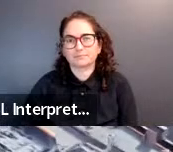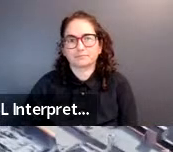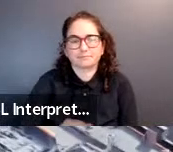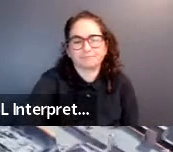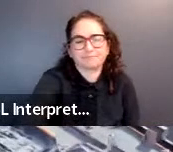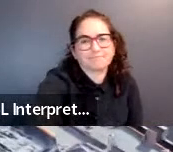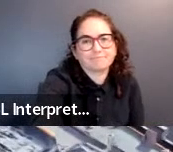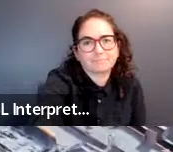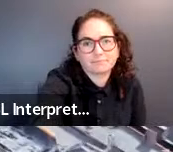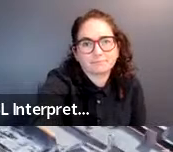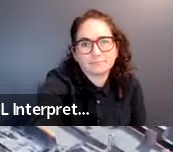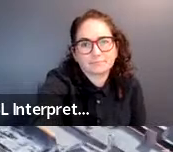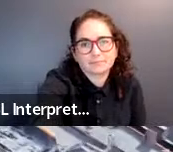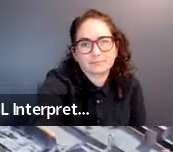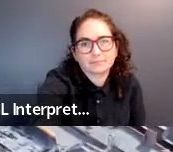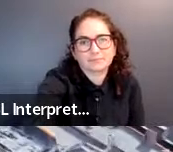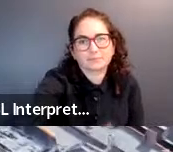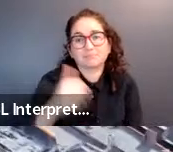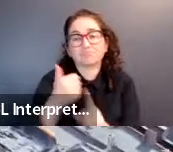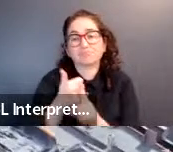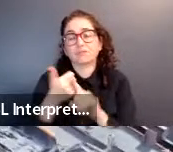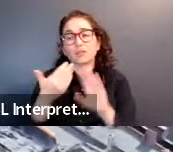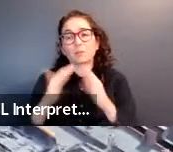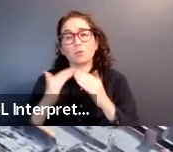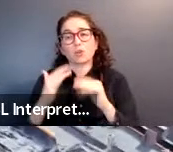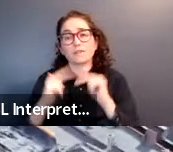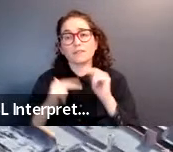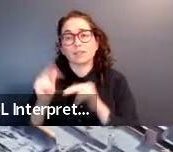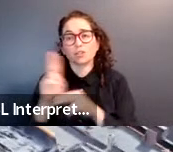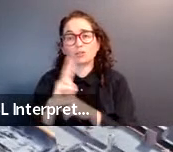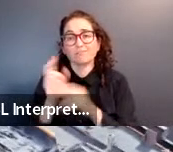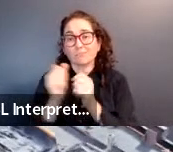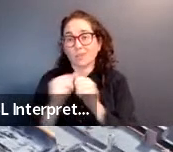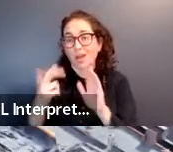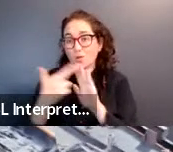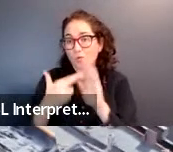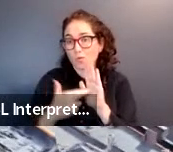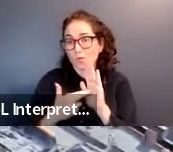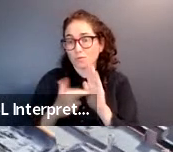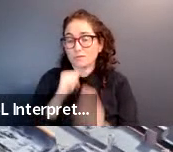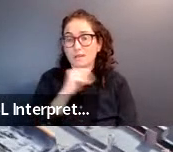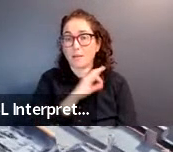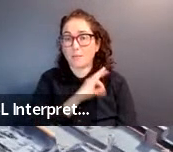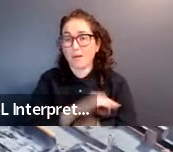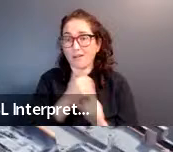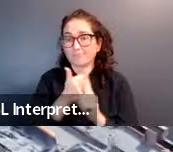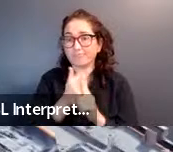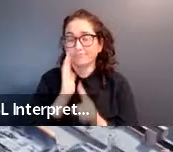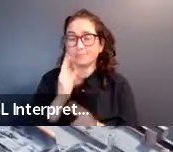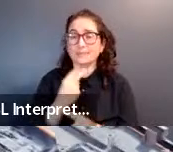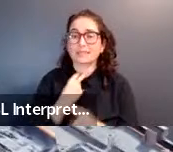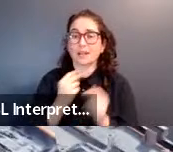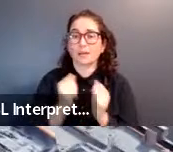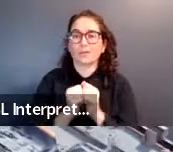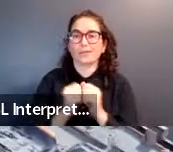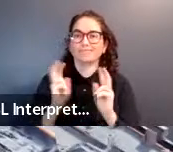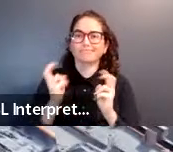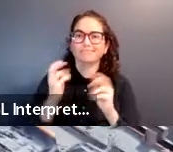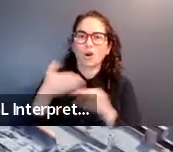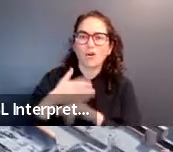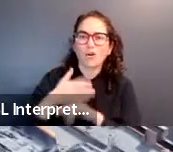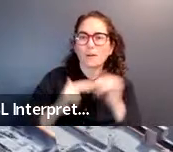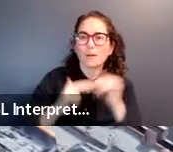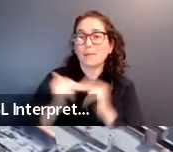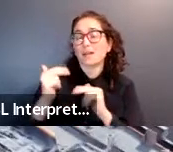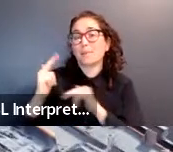community facility use. Without those rules, that nonprofit would be stuck with an overbuilt building that doesn't comply